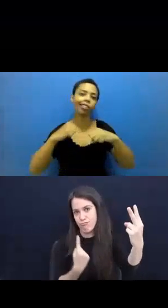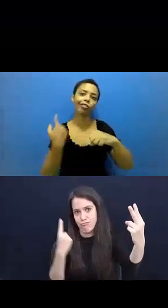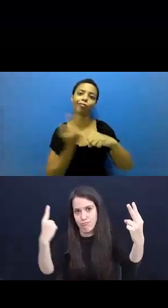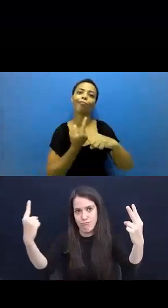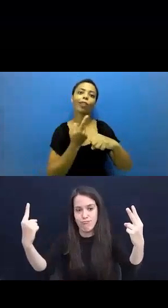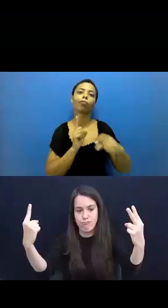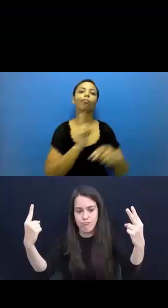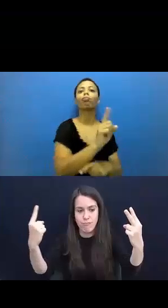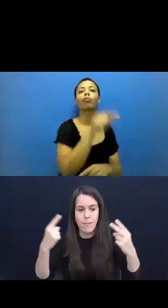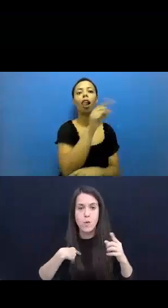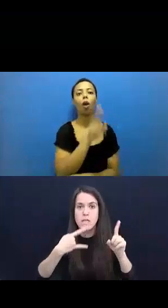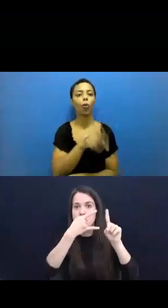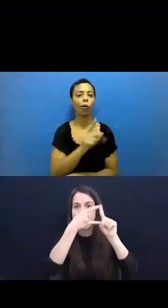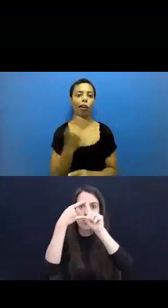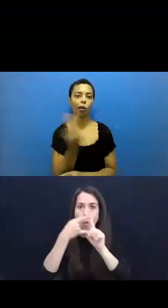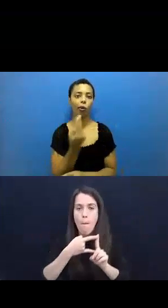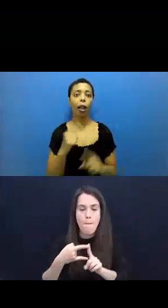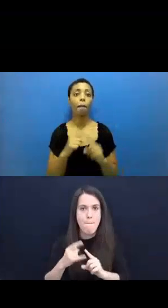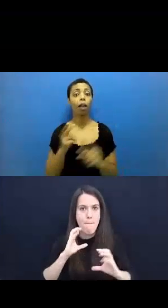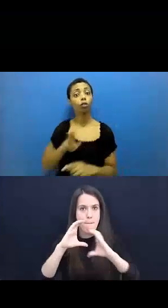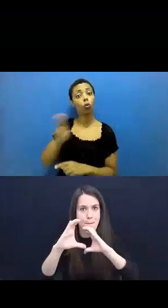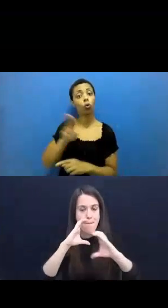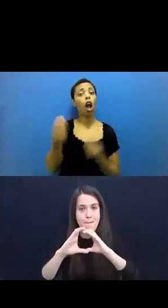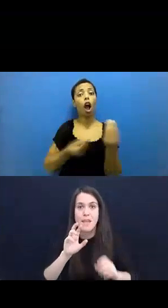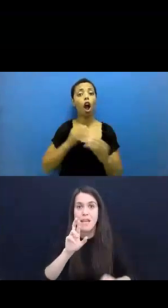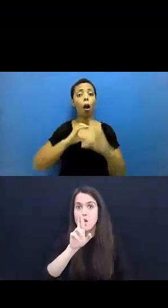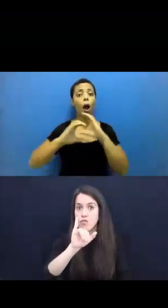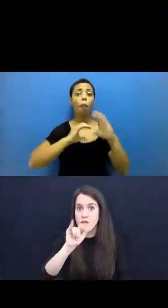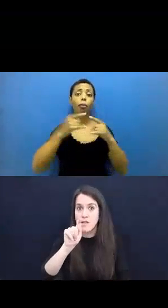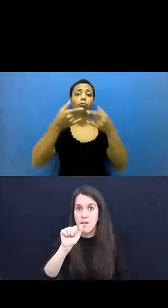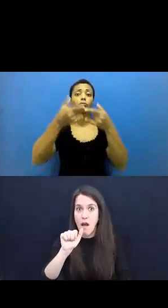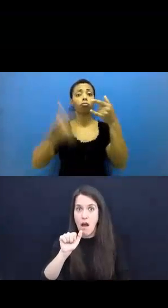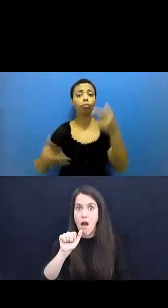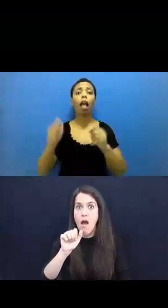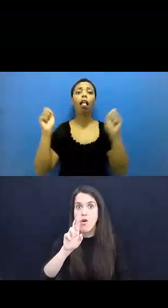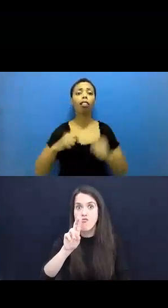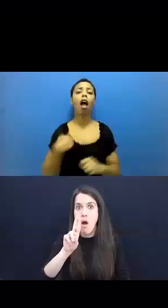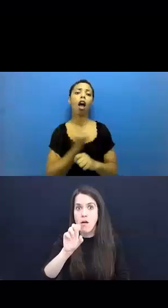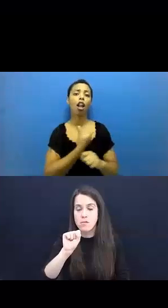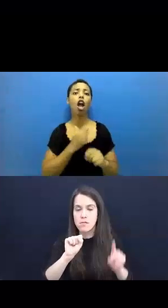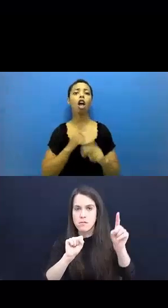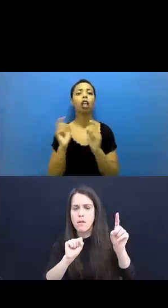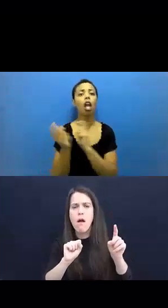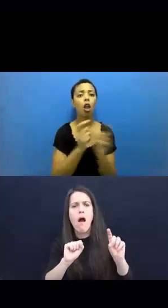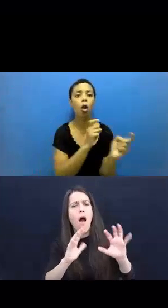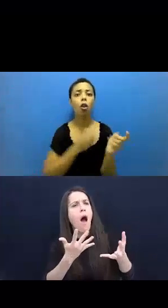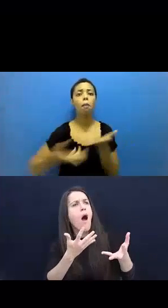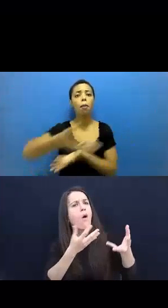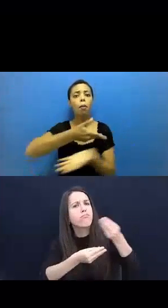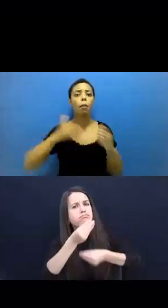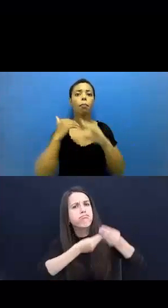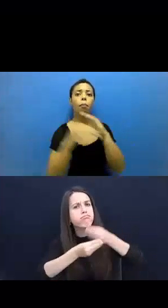We used Zoom to communicate. Rita and Ras showed us their way of conveying different messages using social